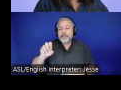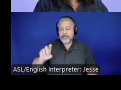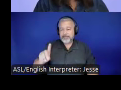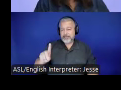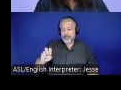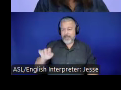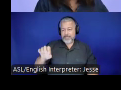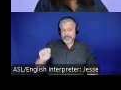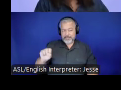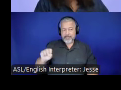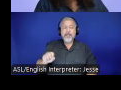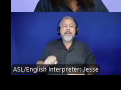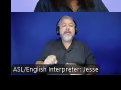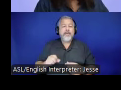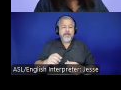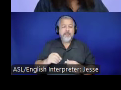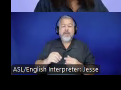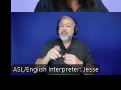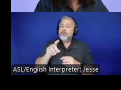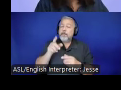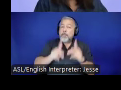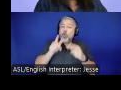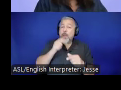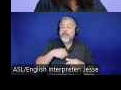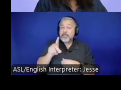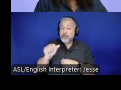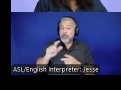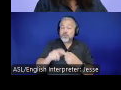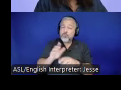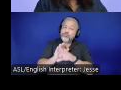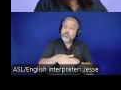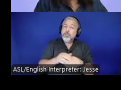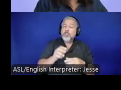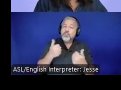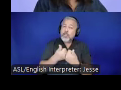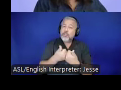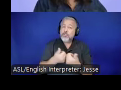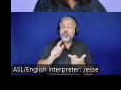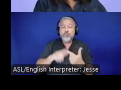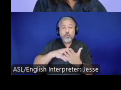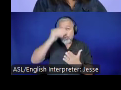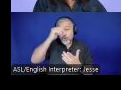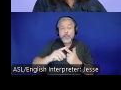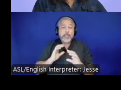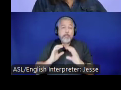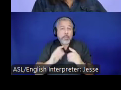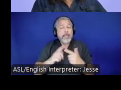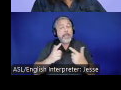to overcome challenges and improve their ability to learn, communicate, and live independently.